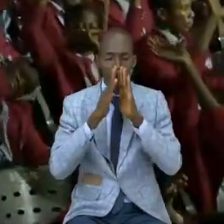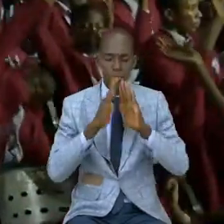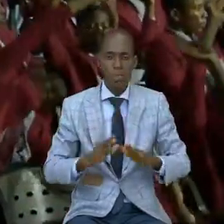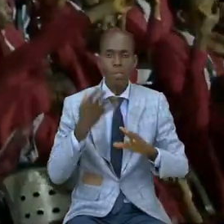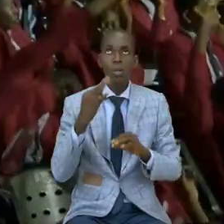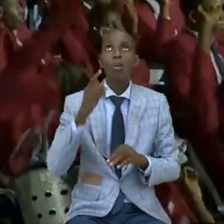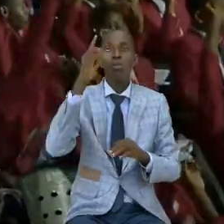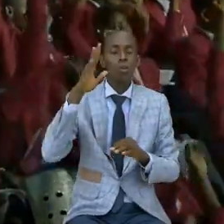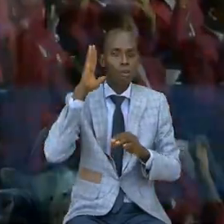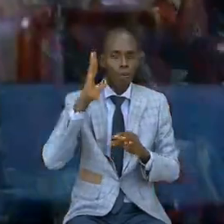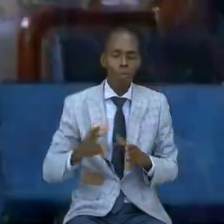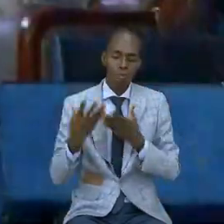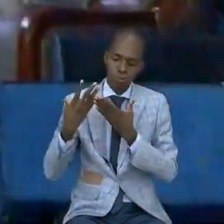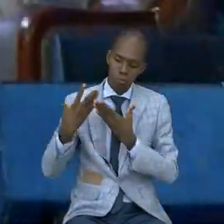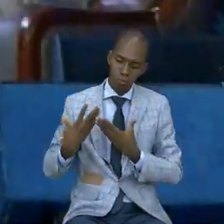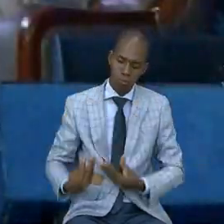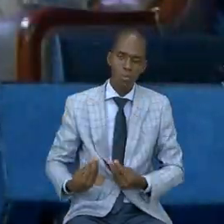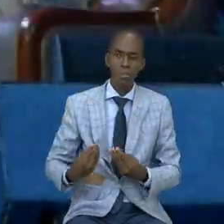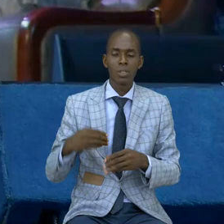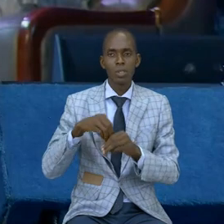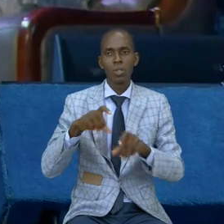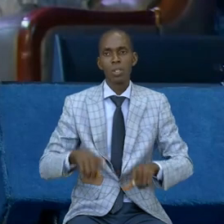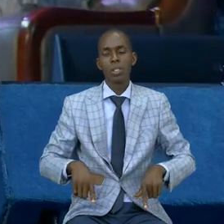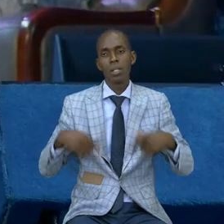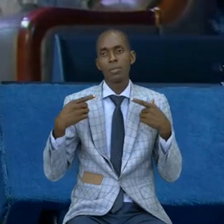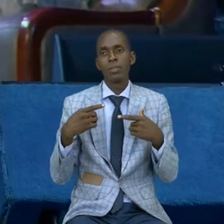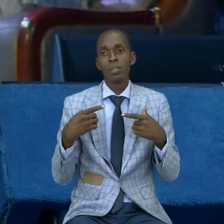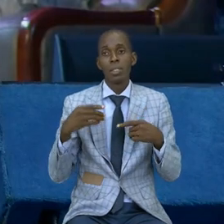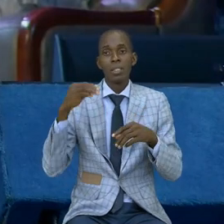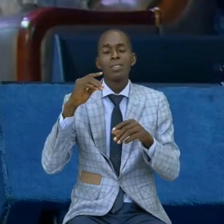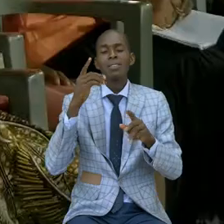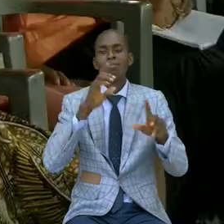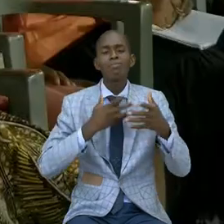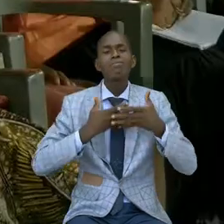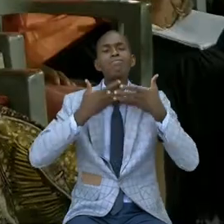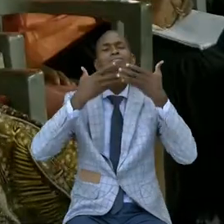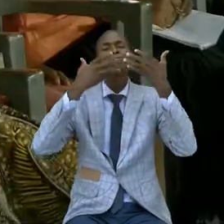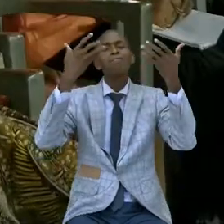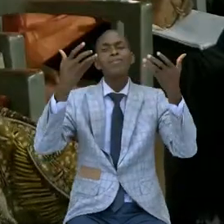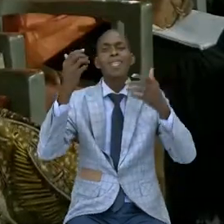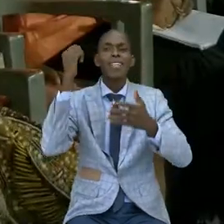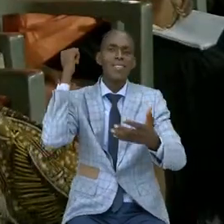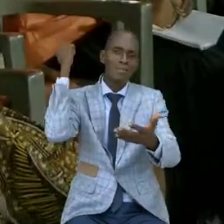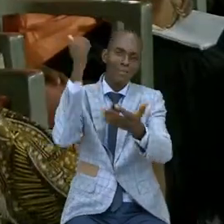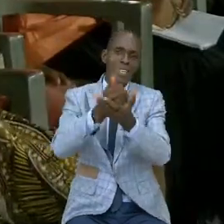will settle in your heart. A choir state, amen.